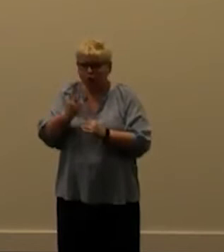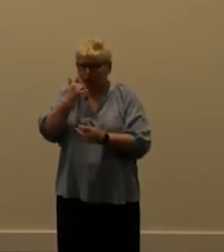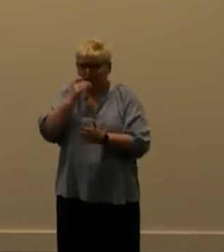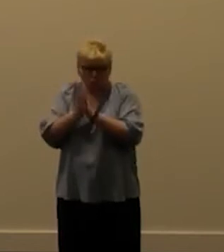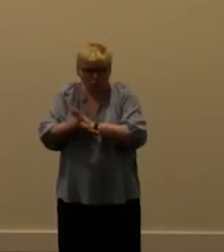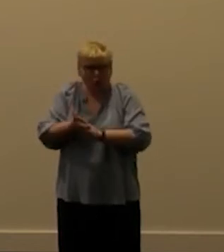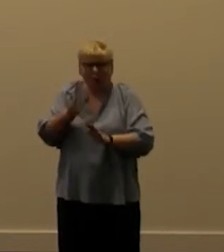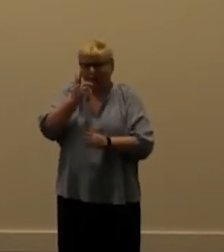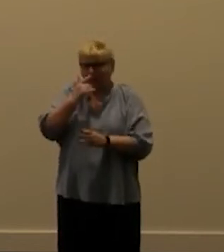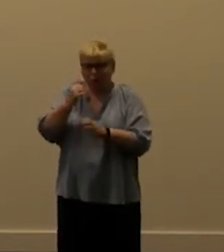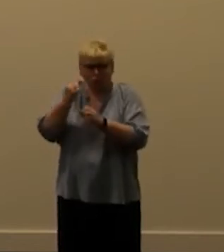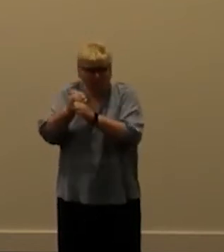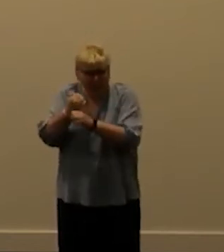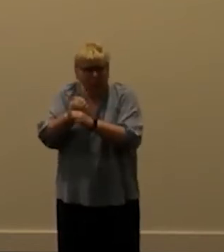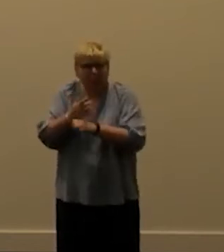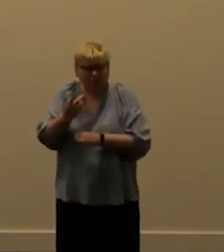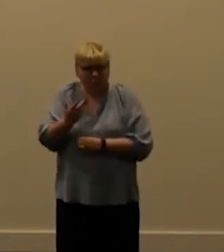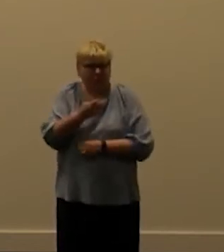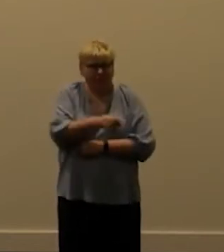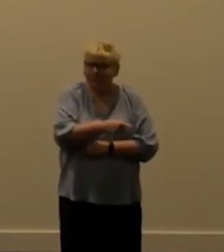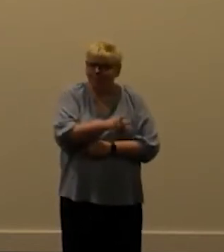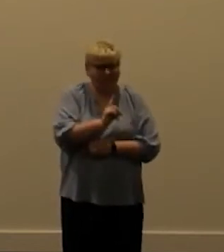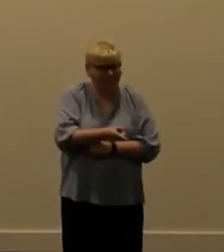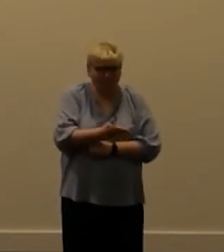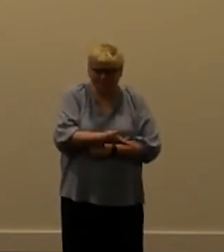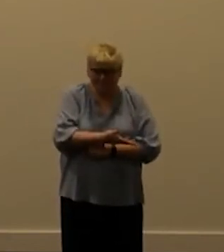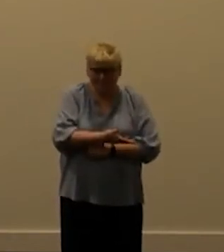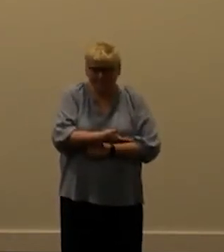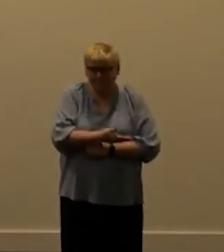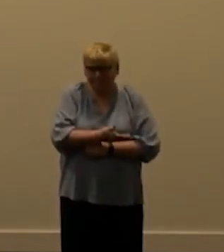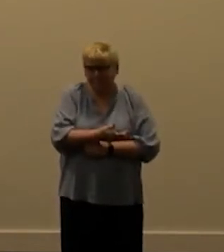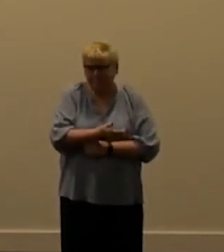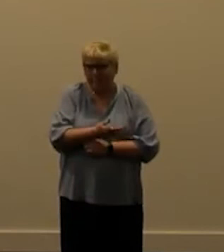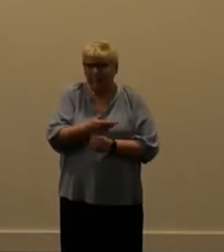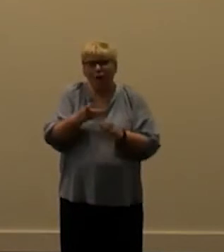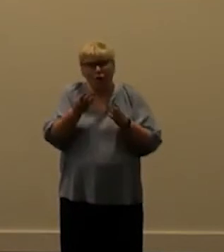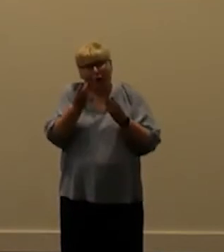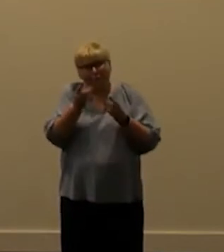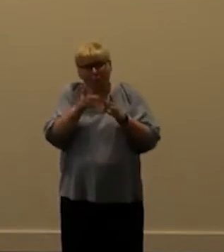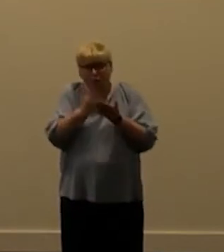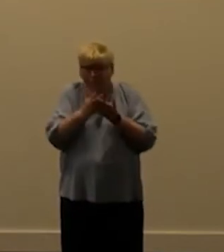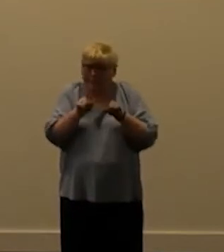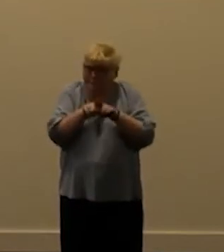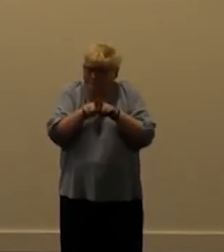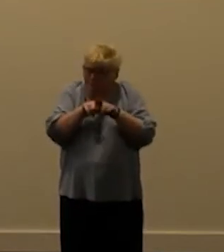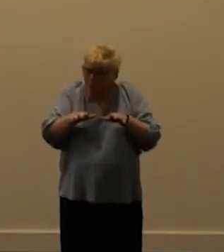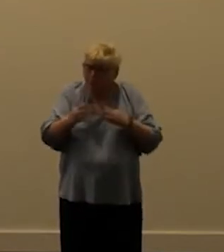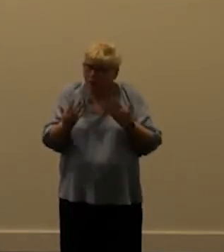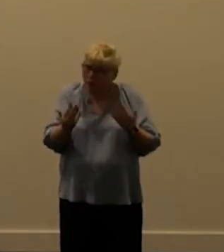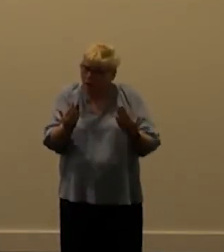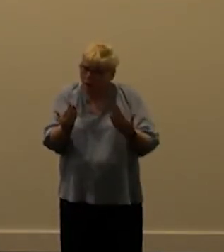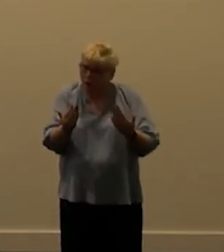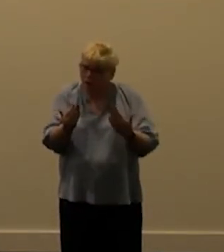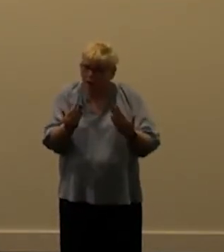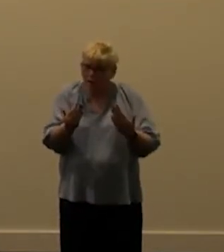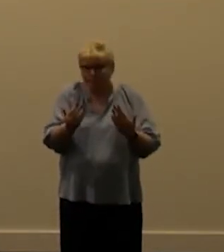recover. Oh, yeah, that's a good shout, yeah. So it's more of like, it's along the same lines that you said earlier, it's not